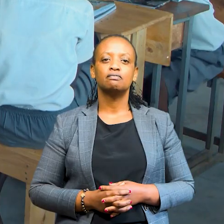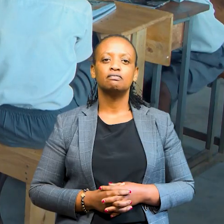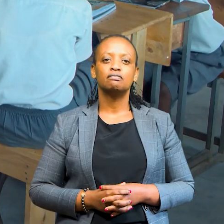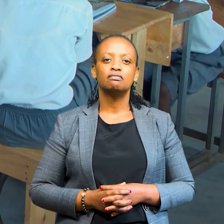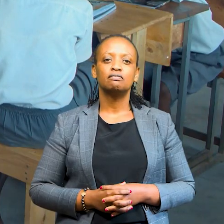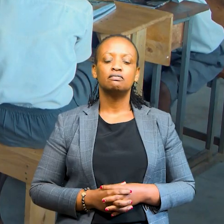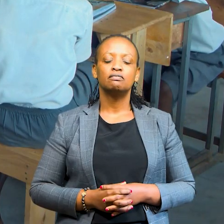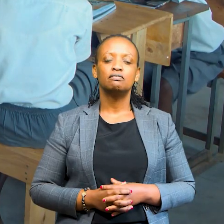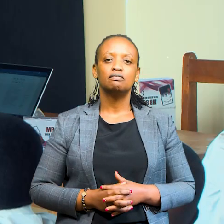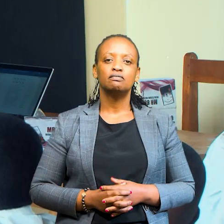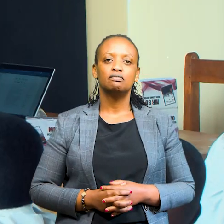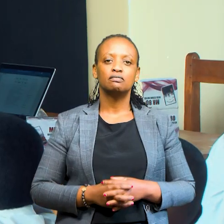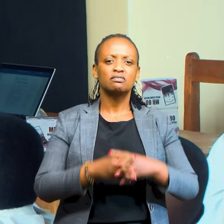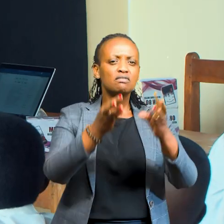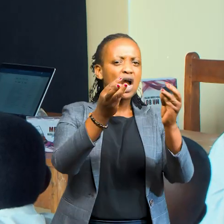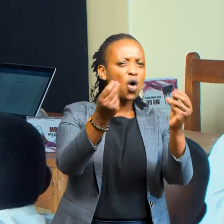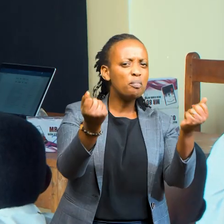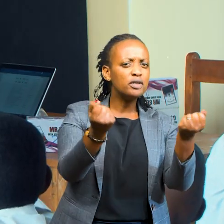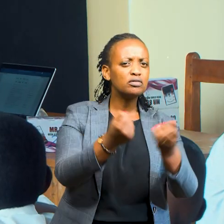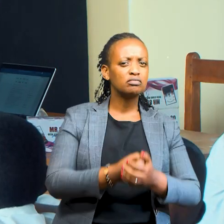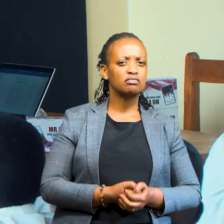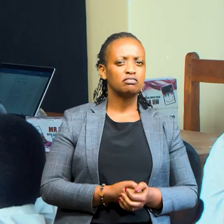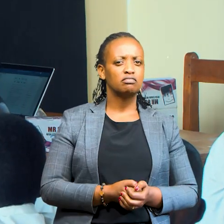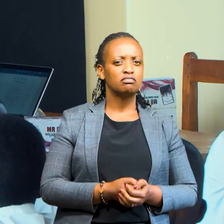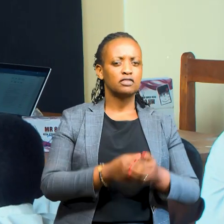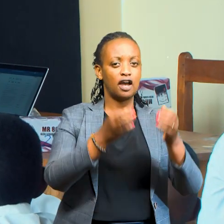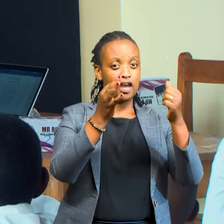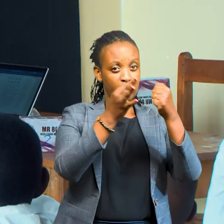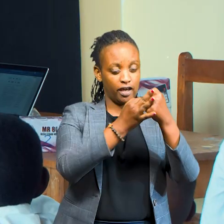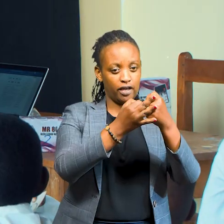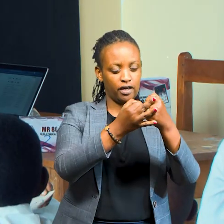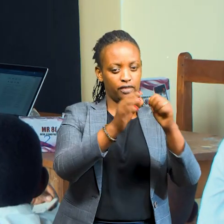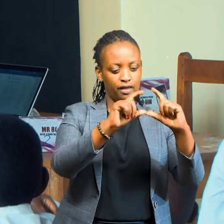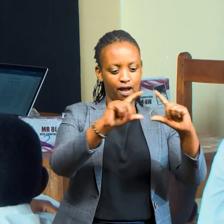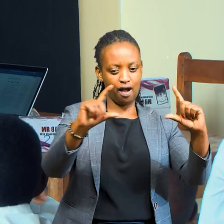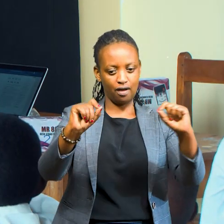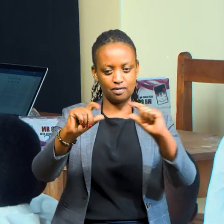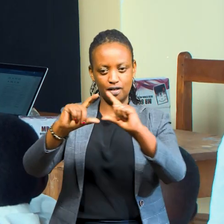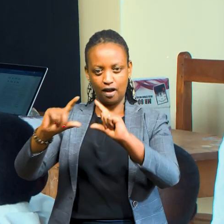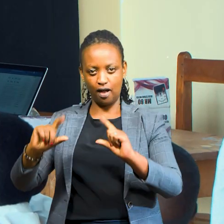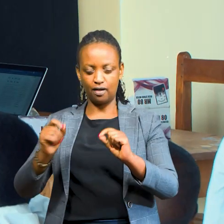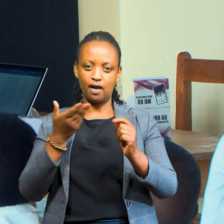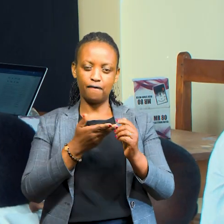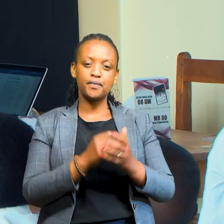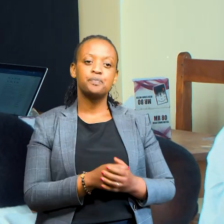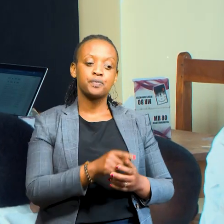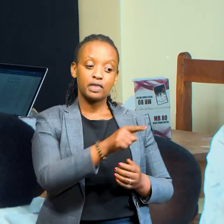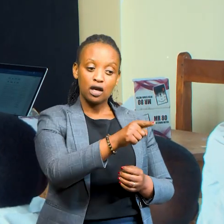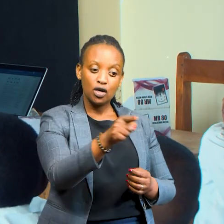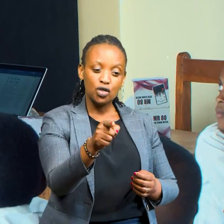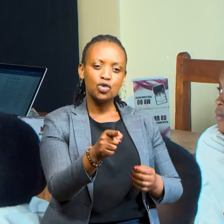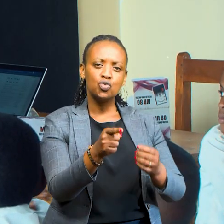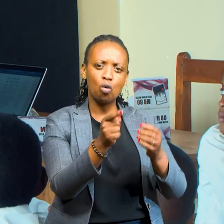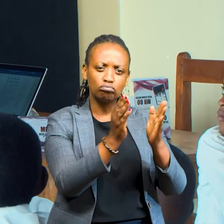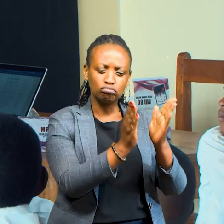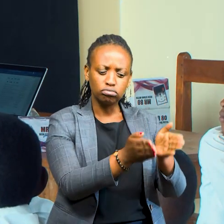That group. There are how many? 8. There are 8 number cards, okay? 8. So,